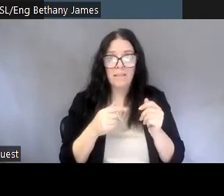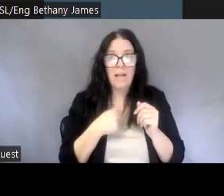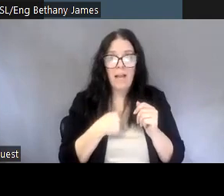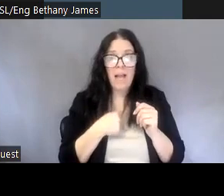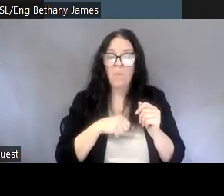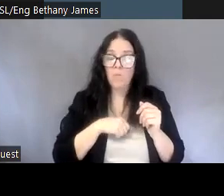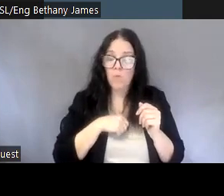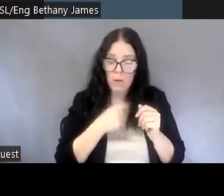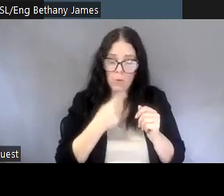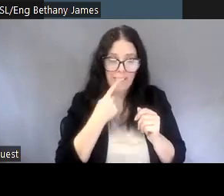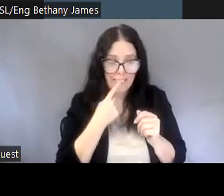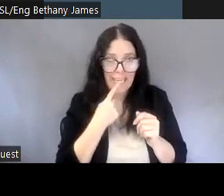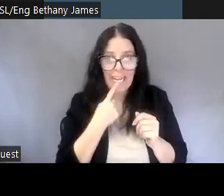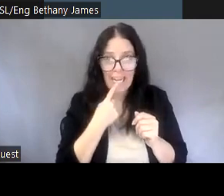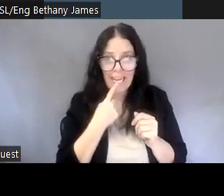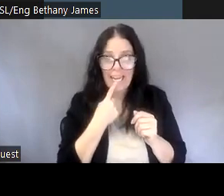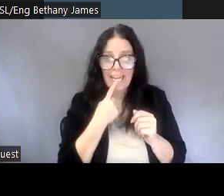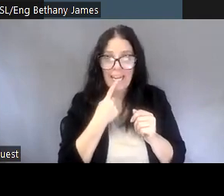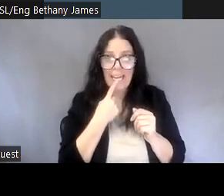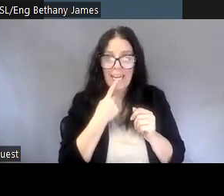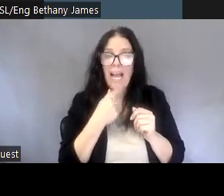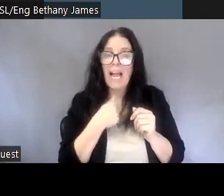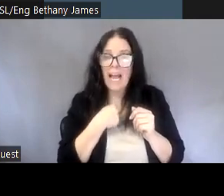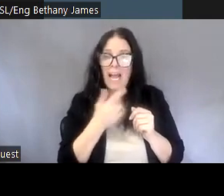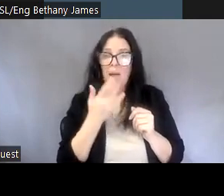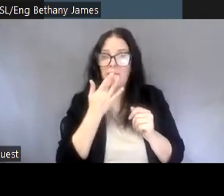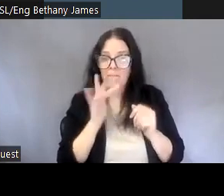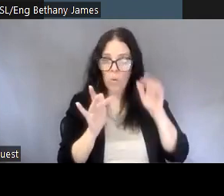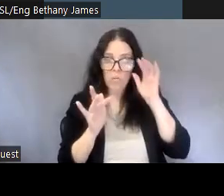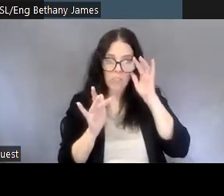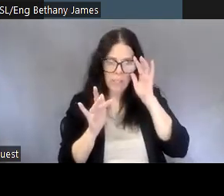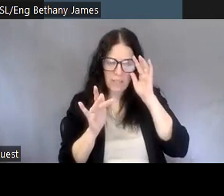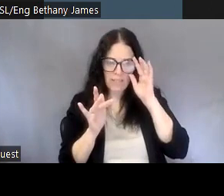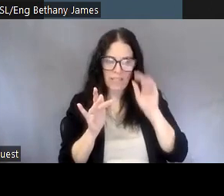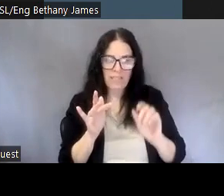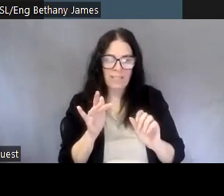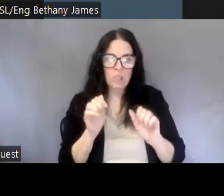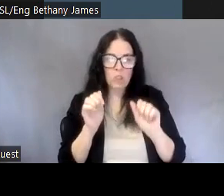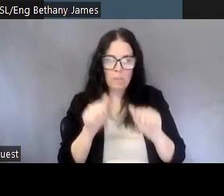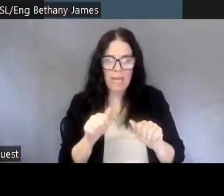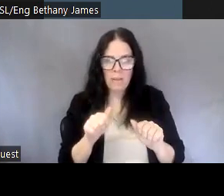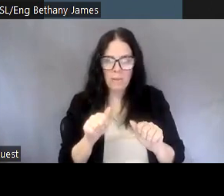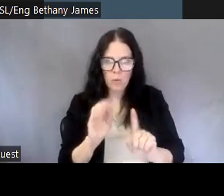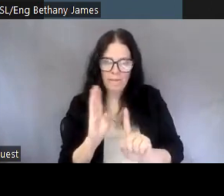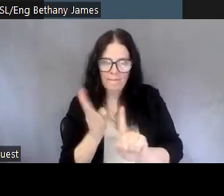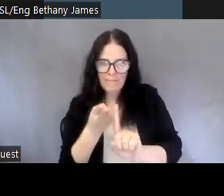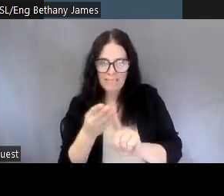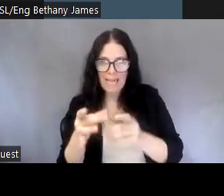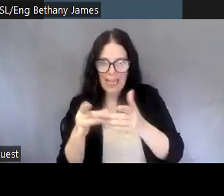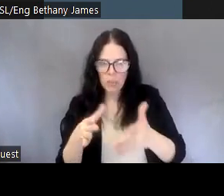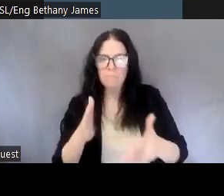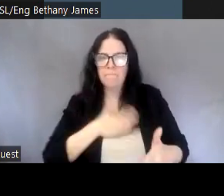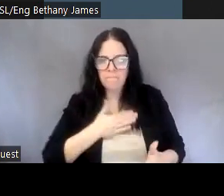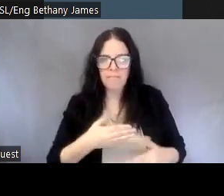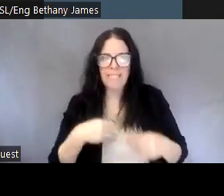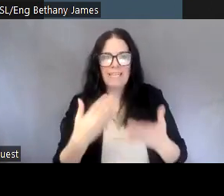say that I have been fortunate to been able to get leadership to offer mental